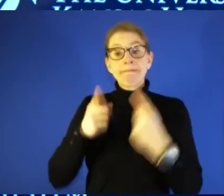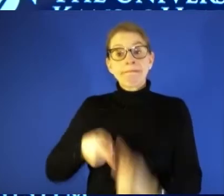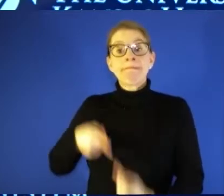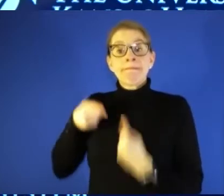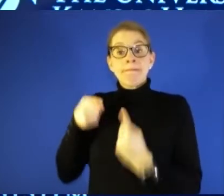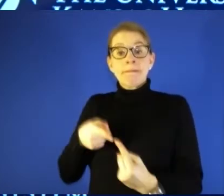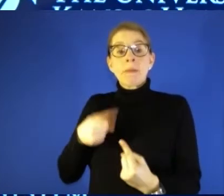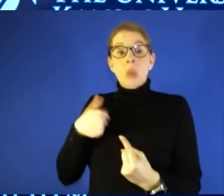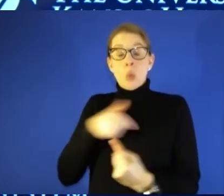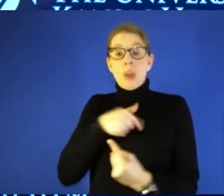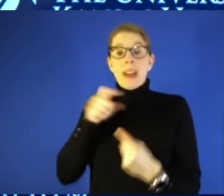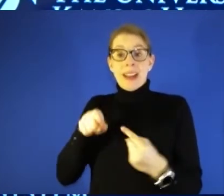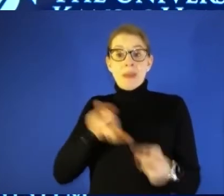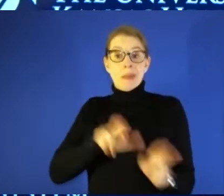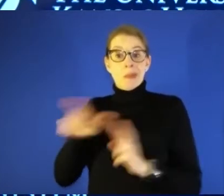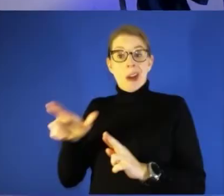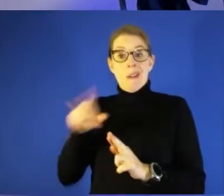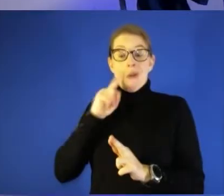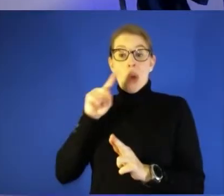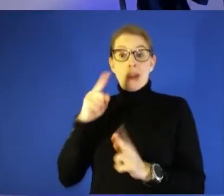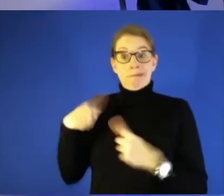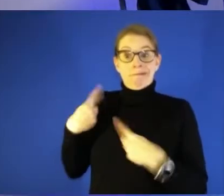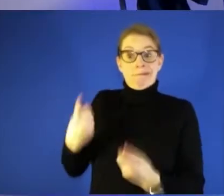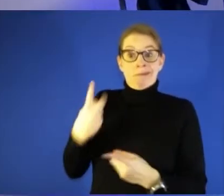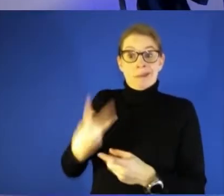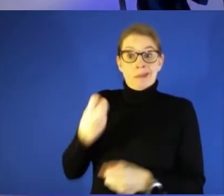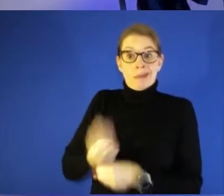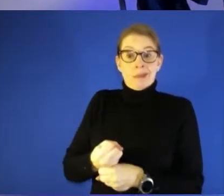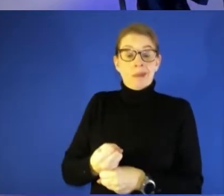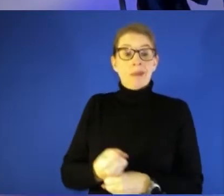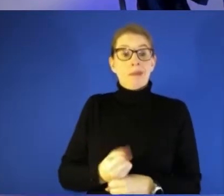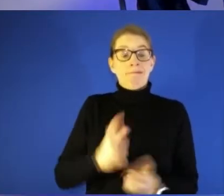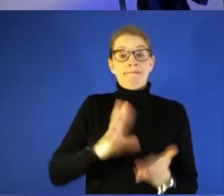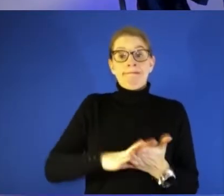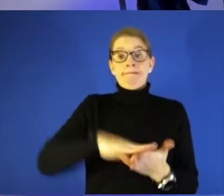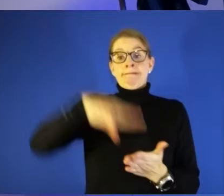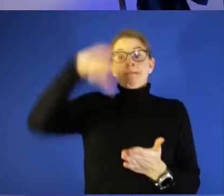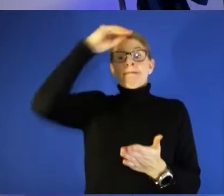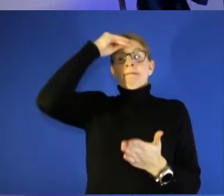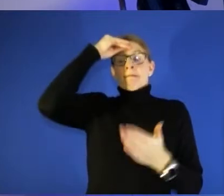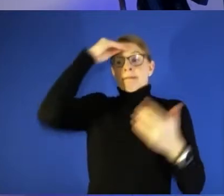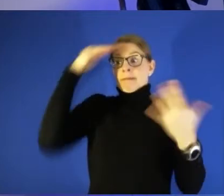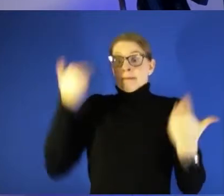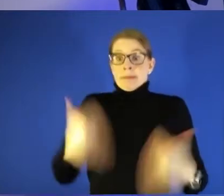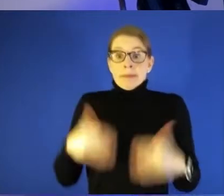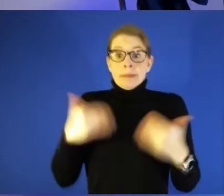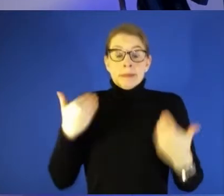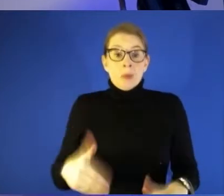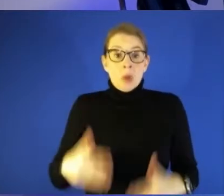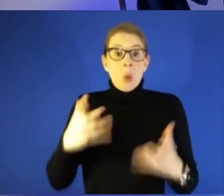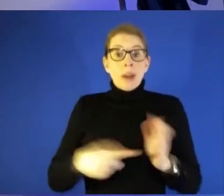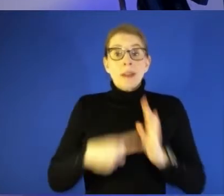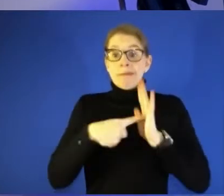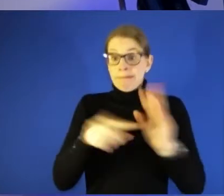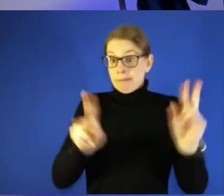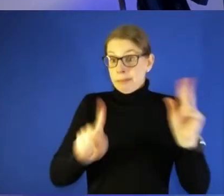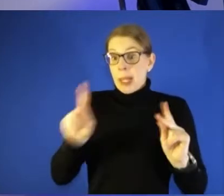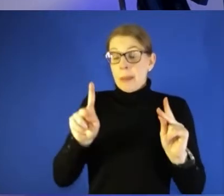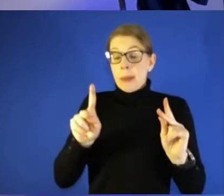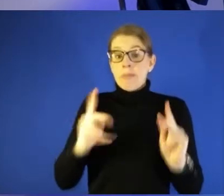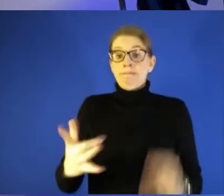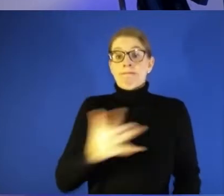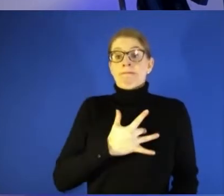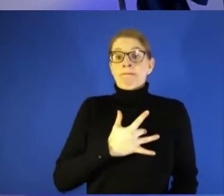had to be prepared for this entire time. It was a big learning moment, and that's what, again, we wanted to share with folks to, again, kind of bring it home, not